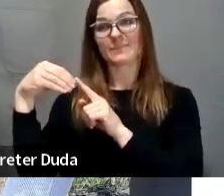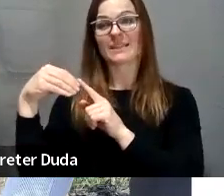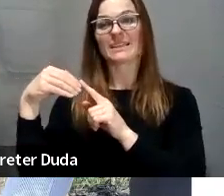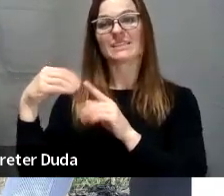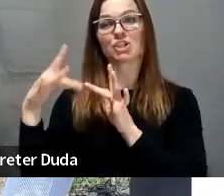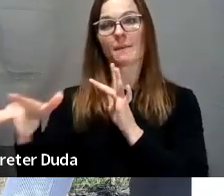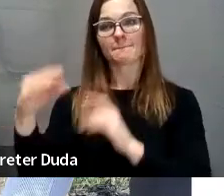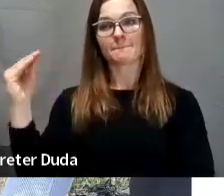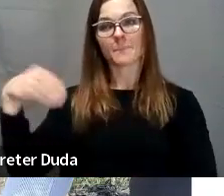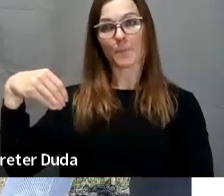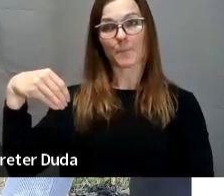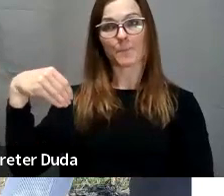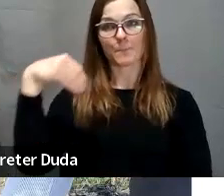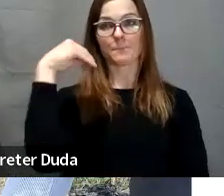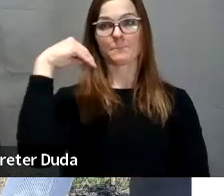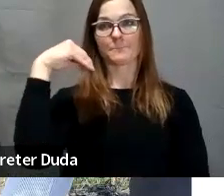it's